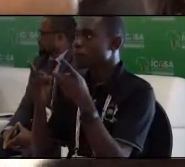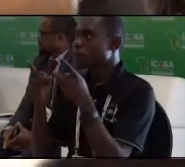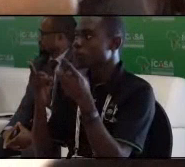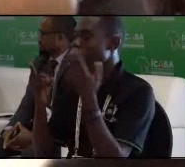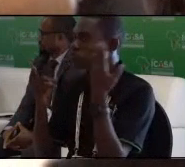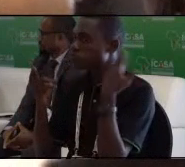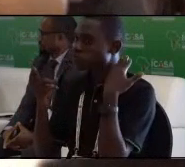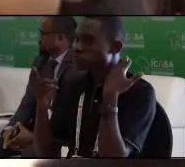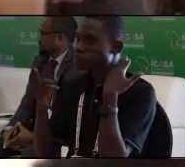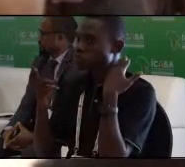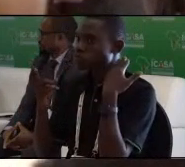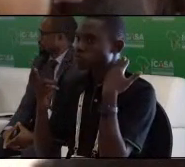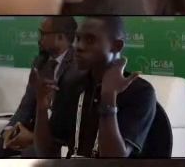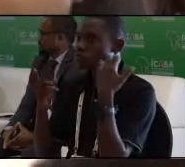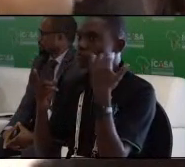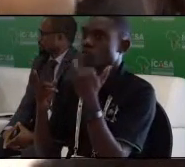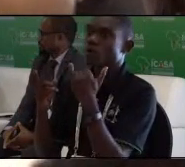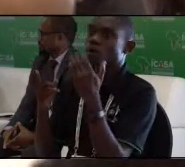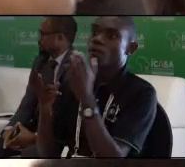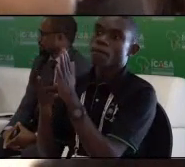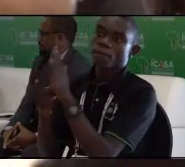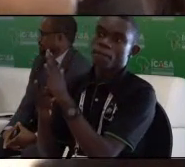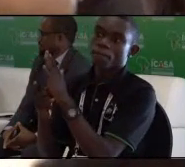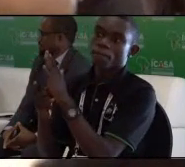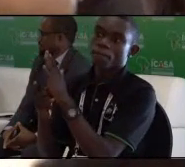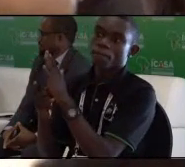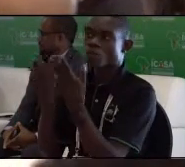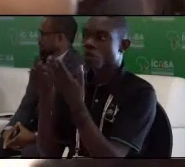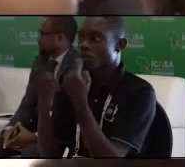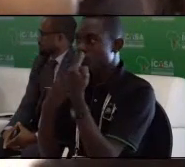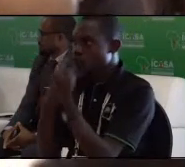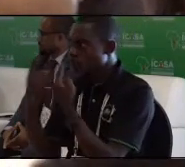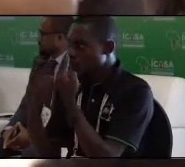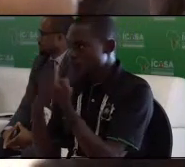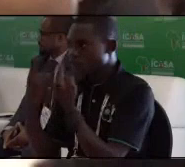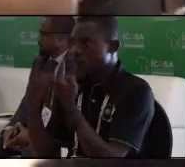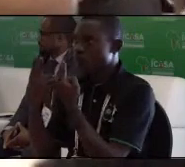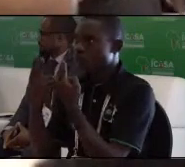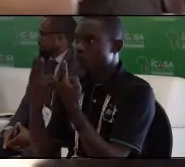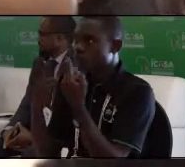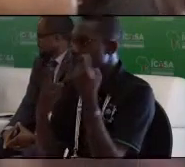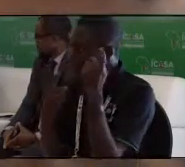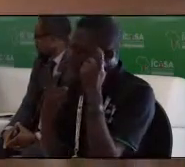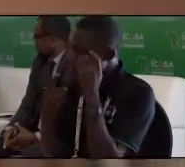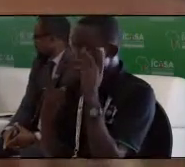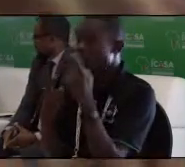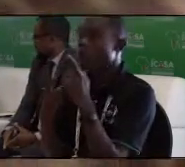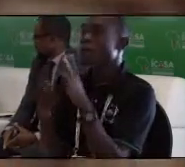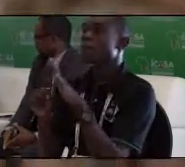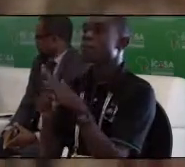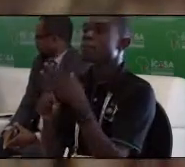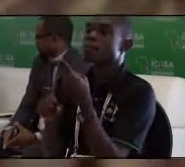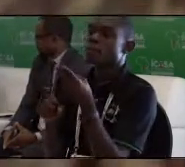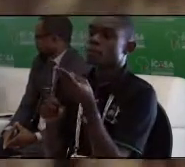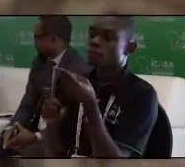that was a past project by CHI. In collaboration, we worked with them, and we discovered that a lot of